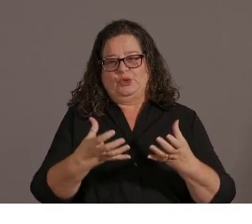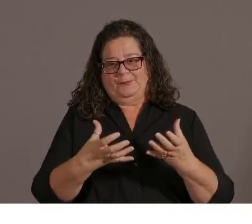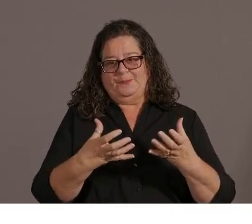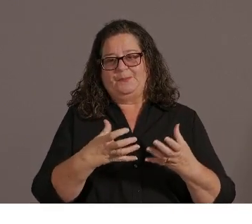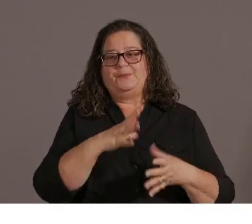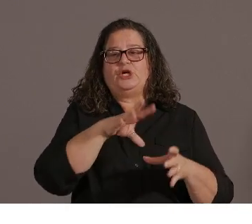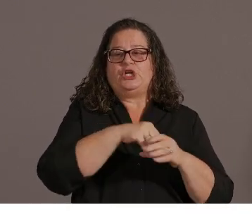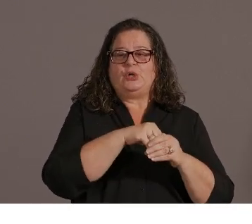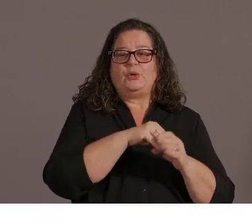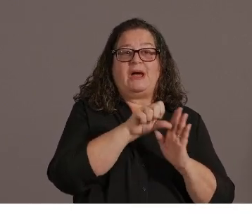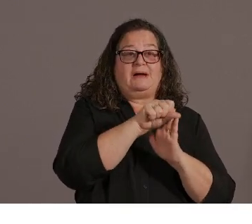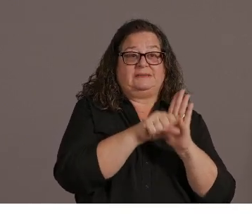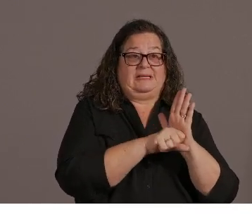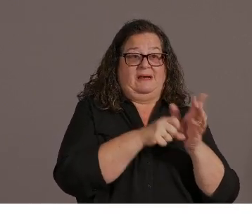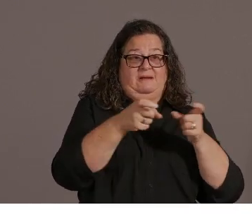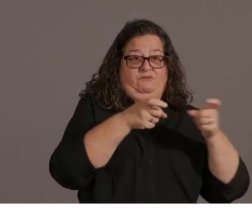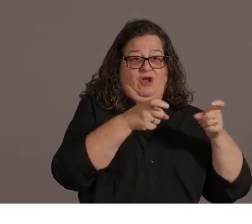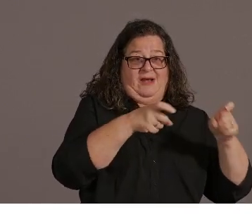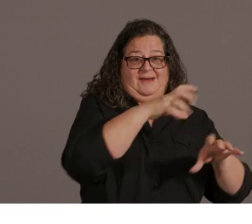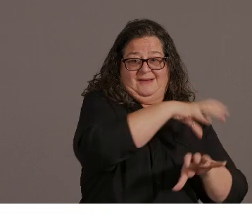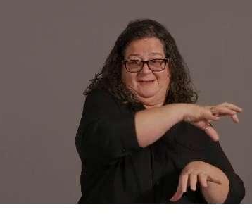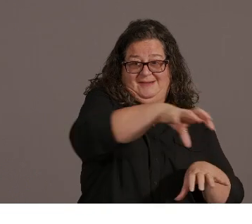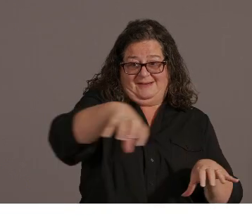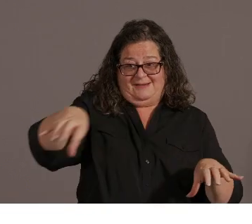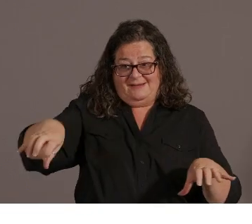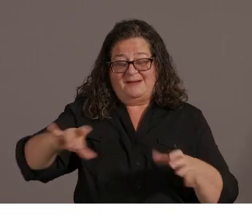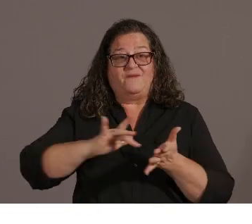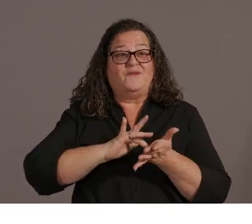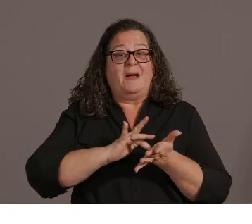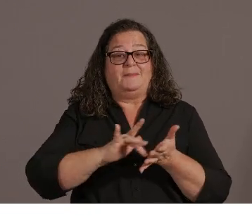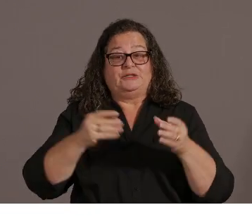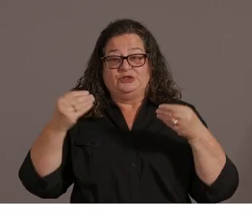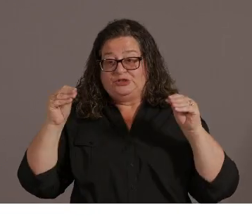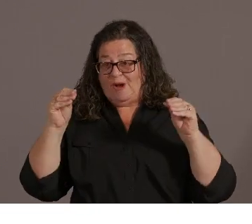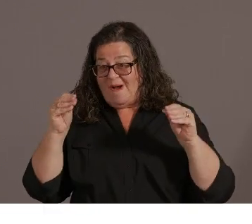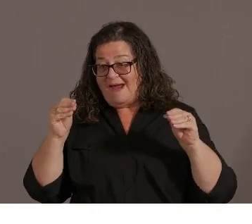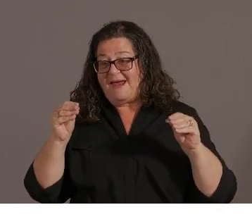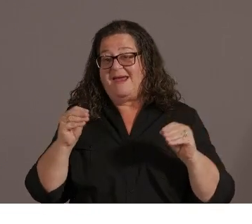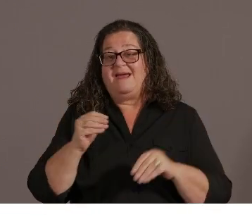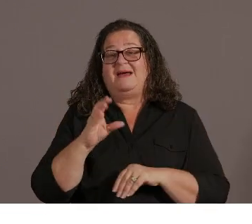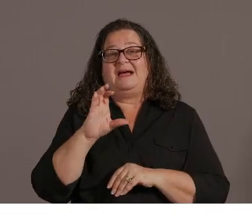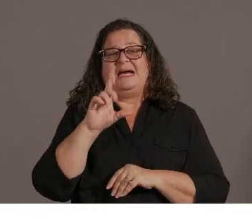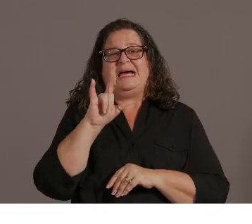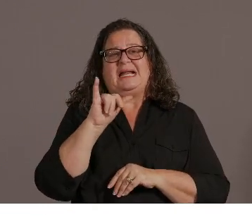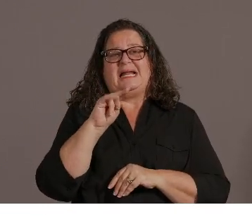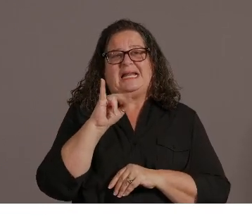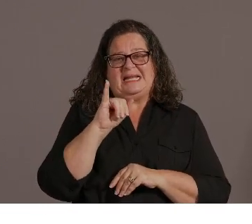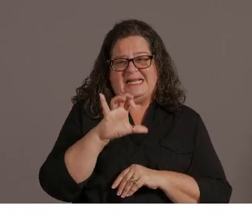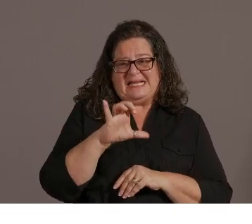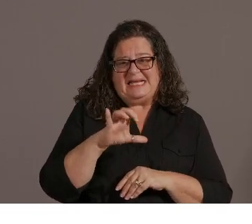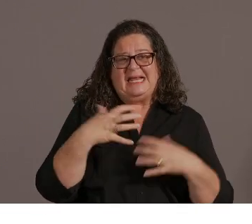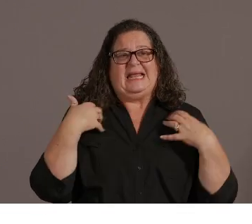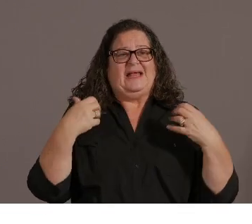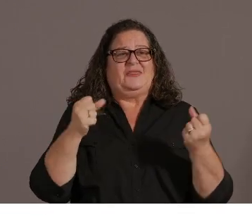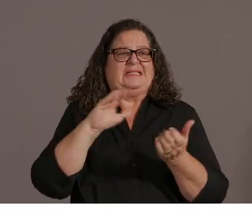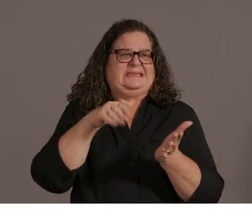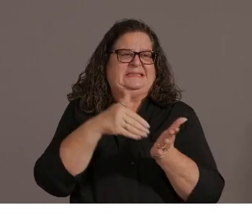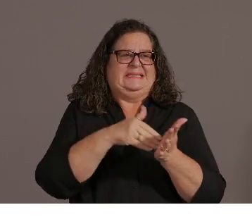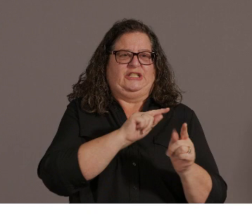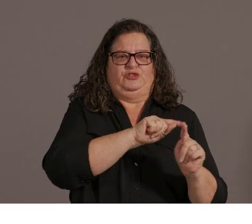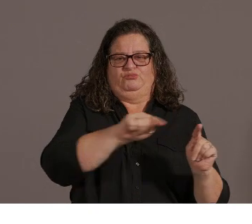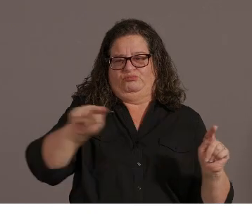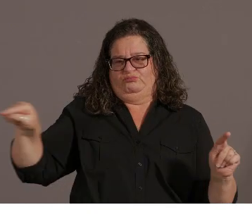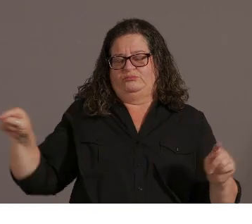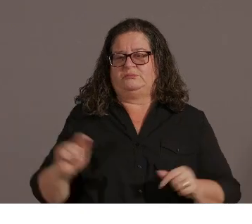health centers. The other thing that could cause us to move into the next age group earlier is if we see